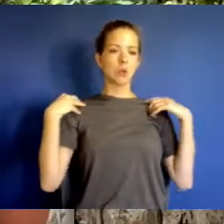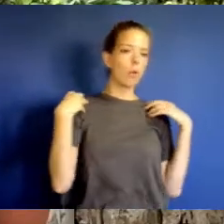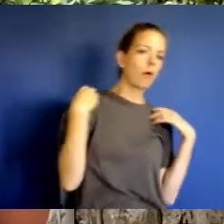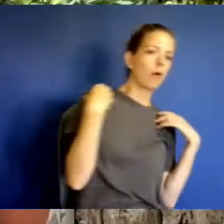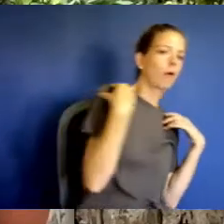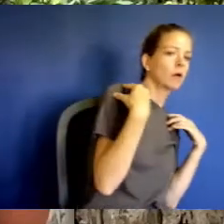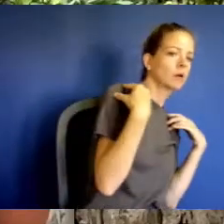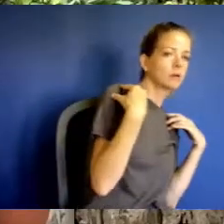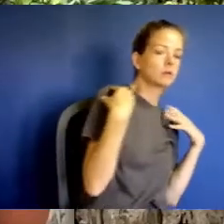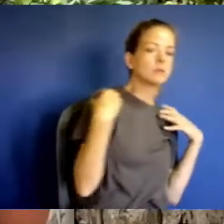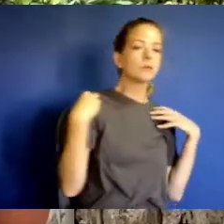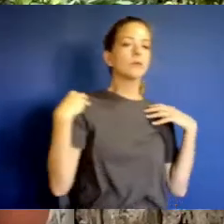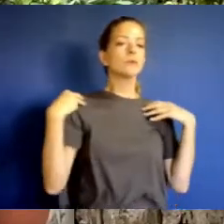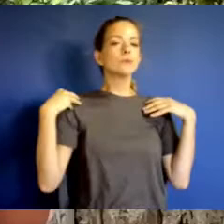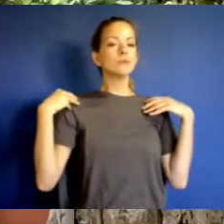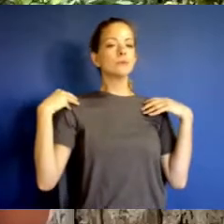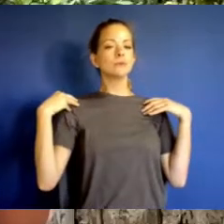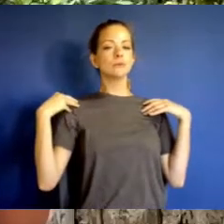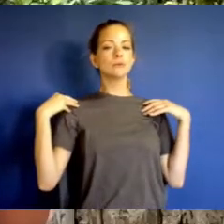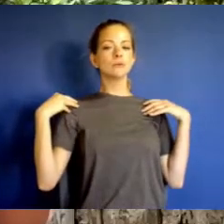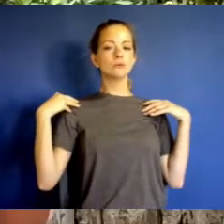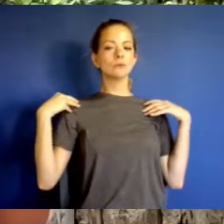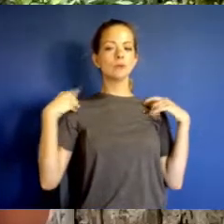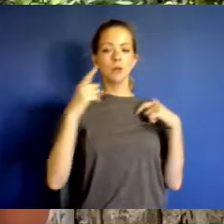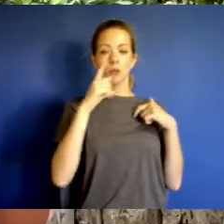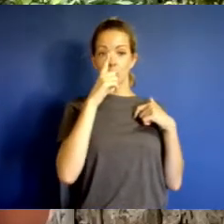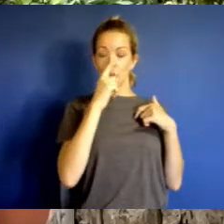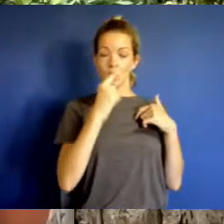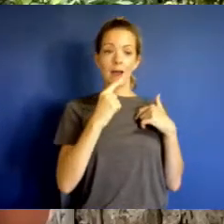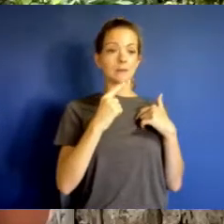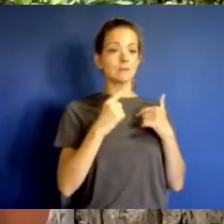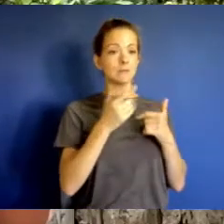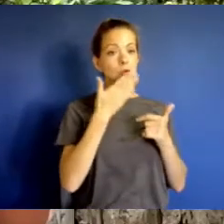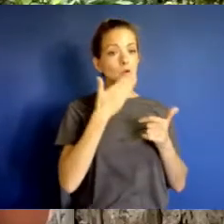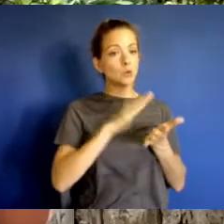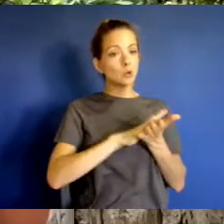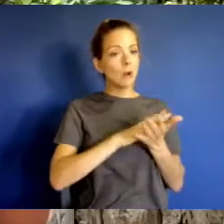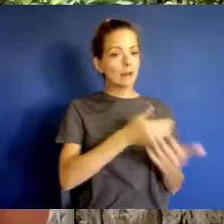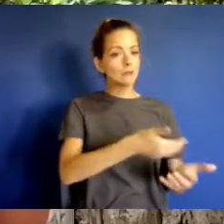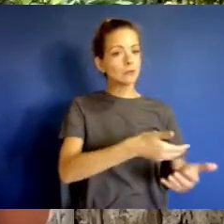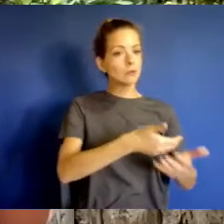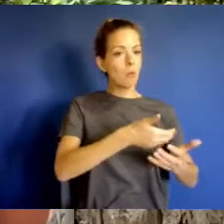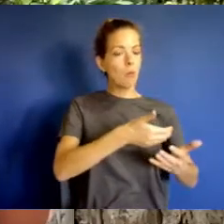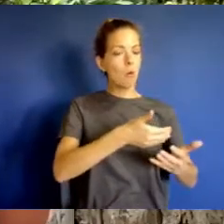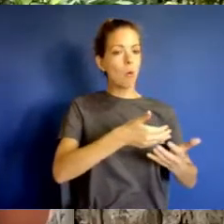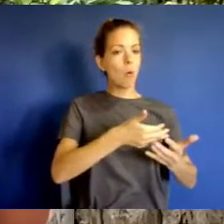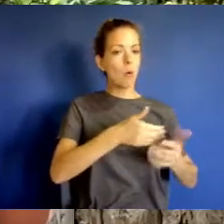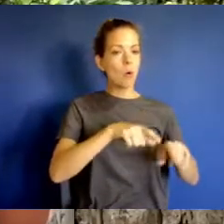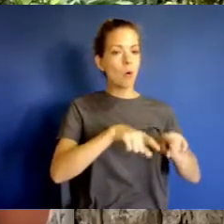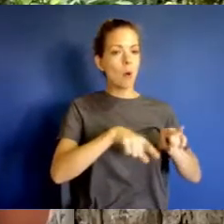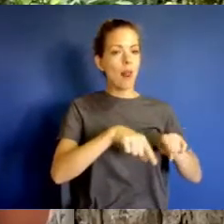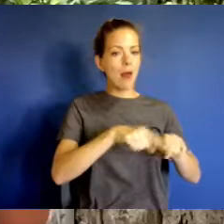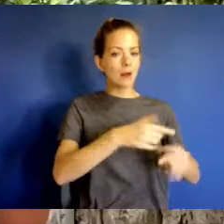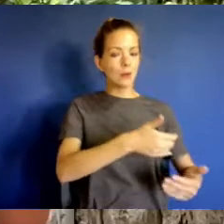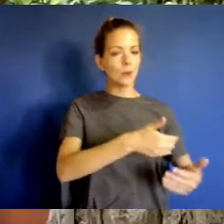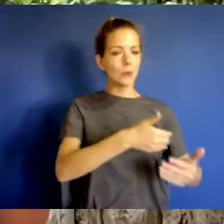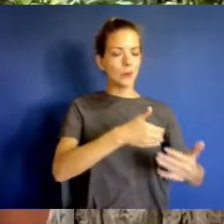Just go as far as you can, use your hand to support your legs and feel that twist, that stretch in the lower back.